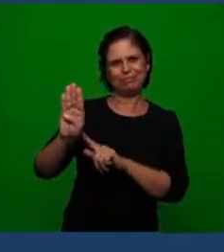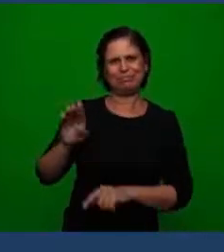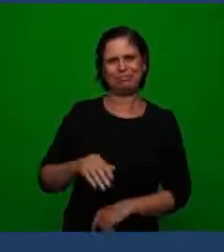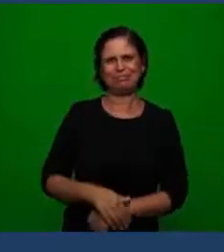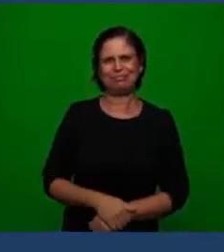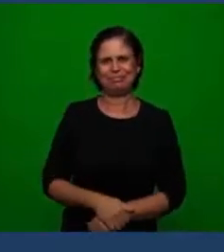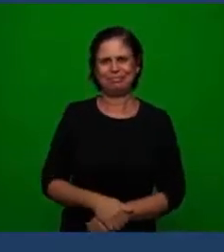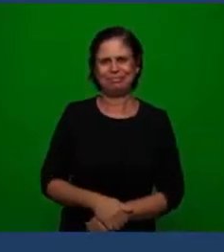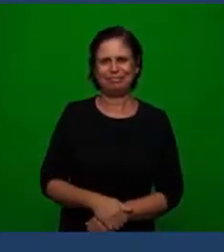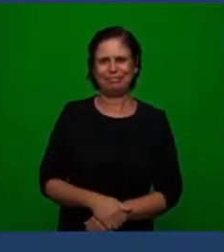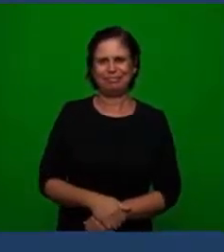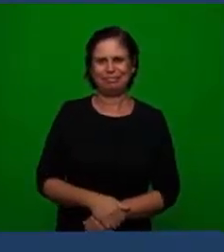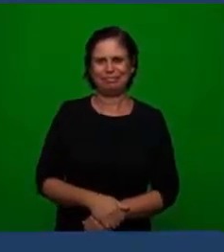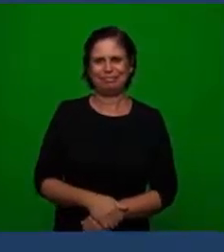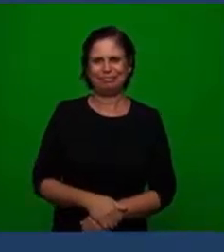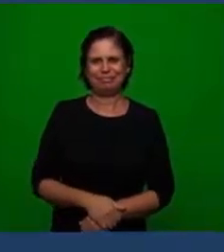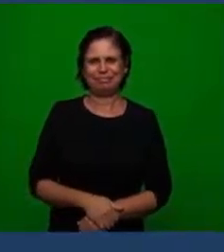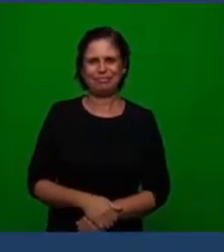B